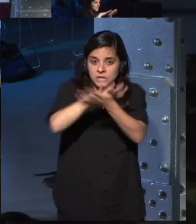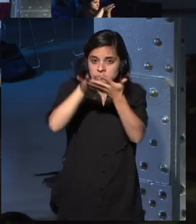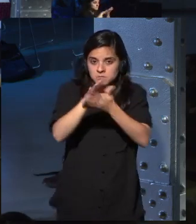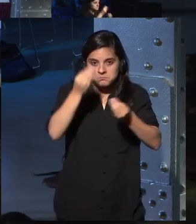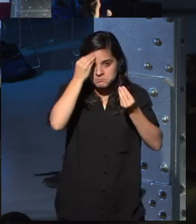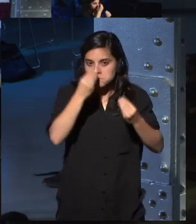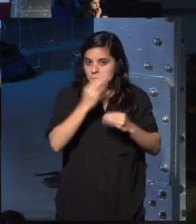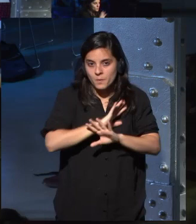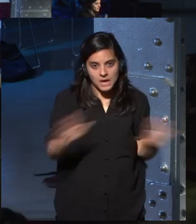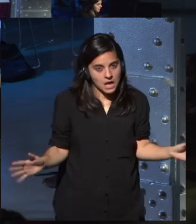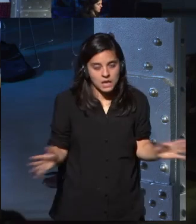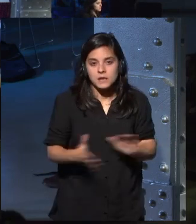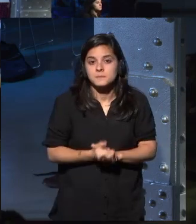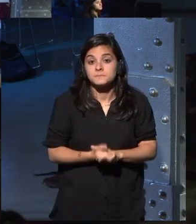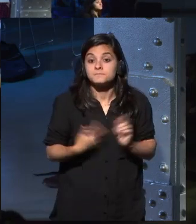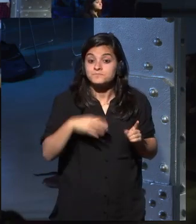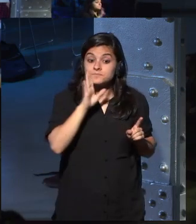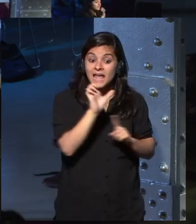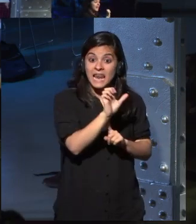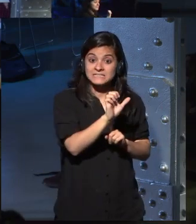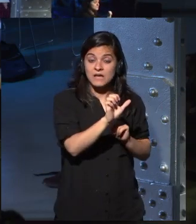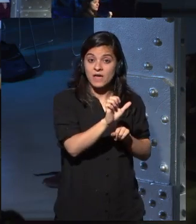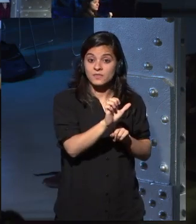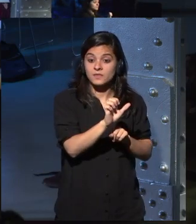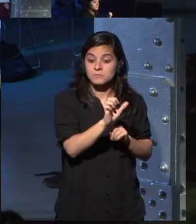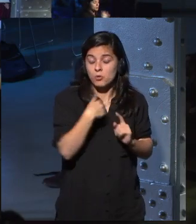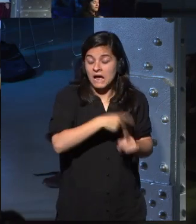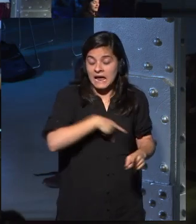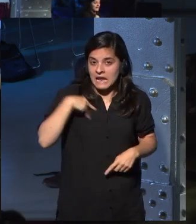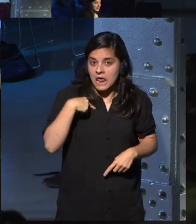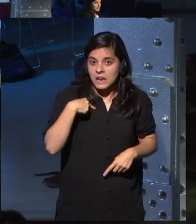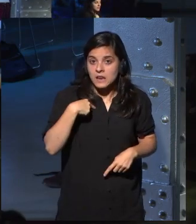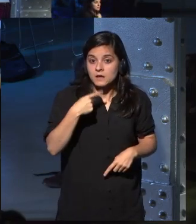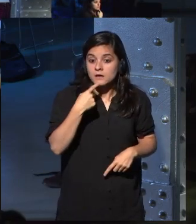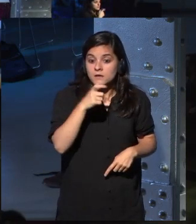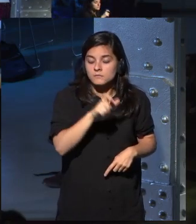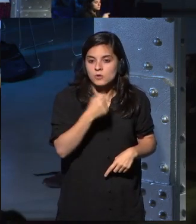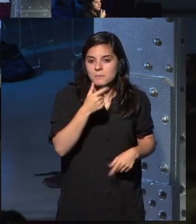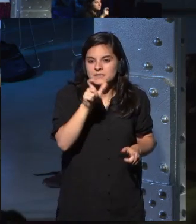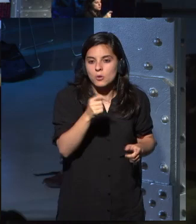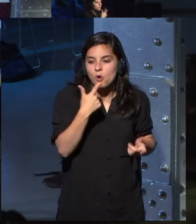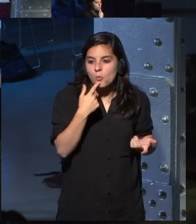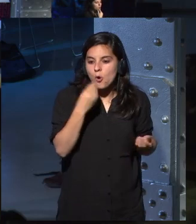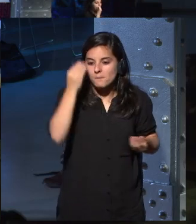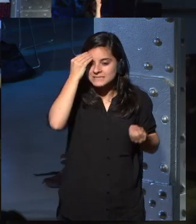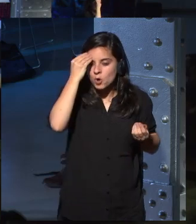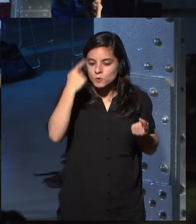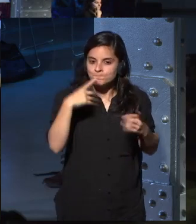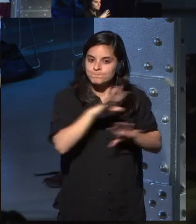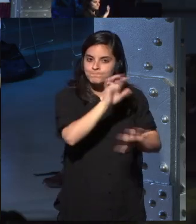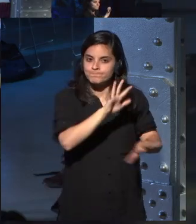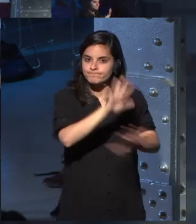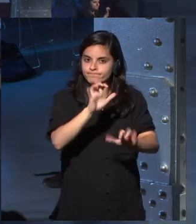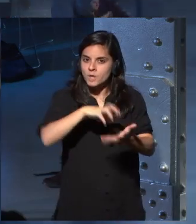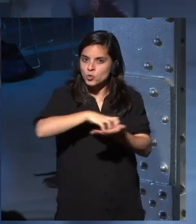Broadly speaking, Elizabeth Costello is skeptical and about human reason,